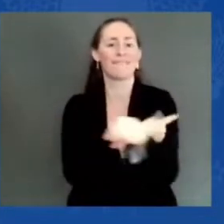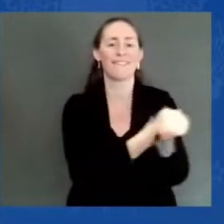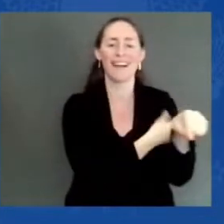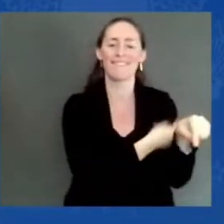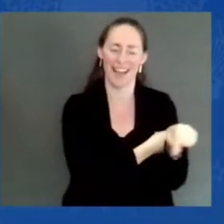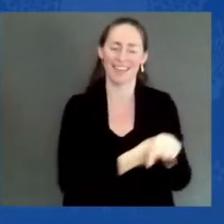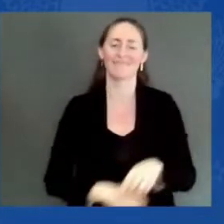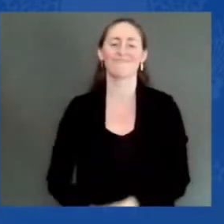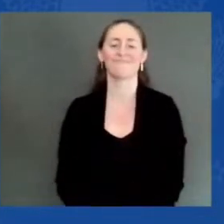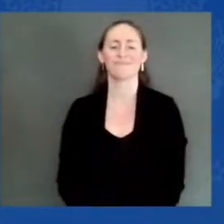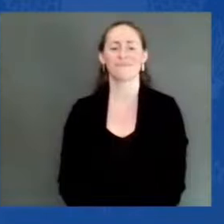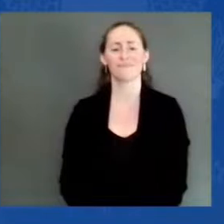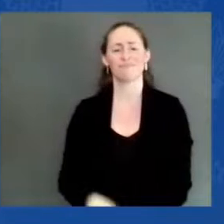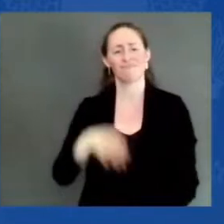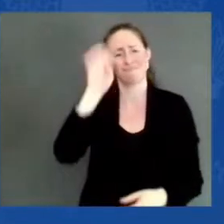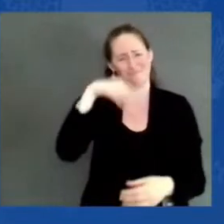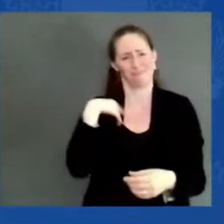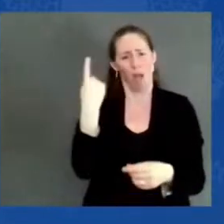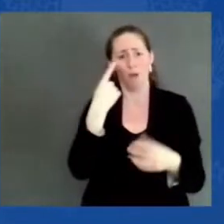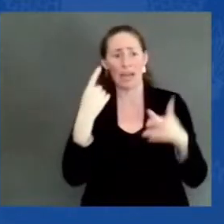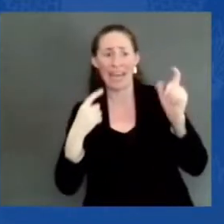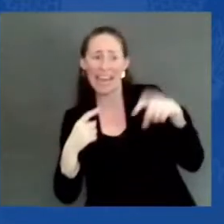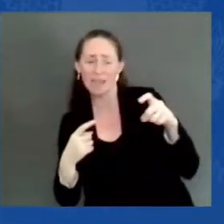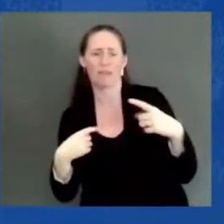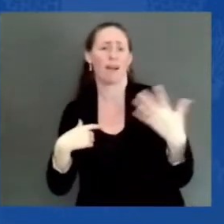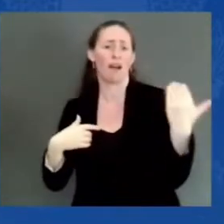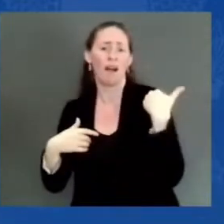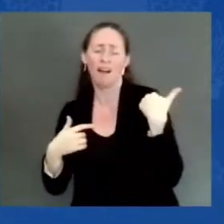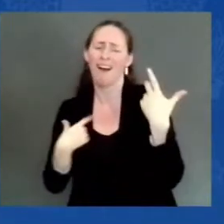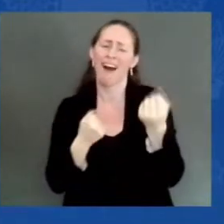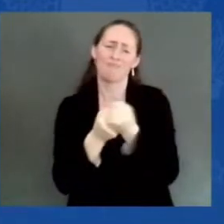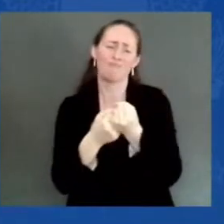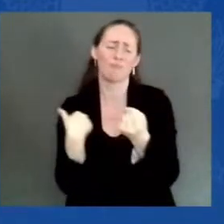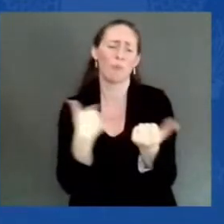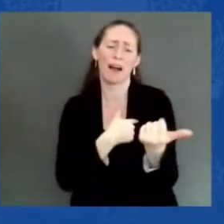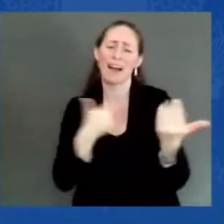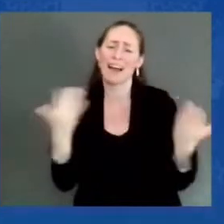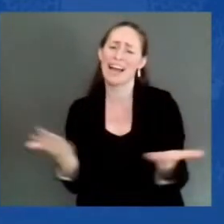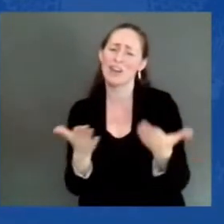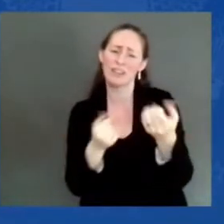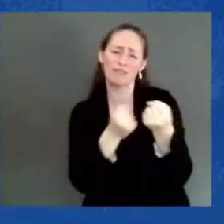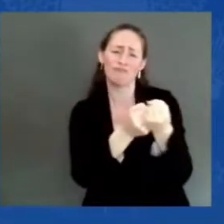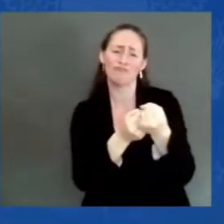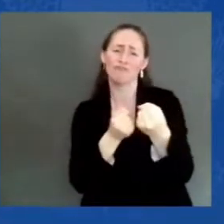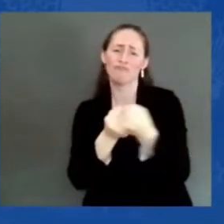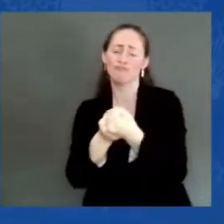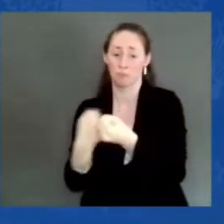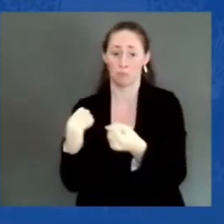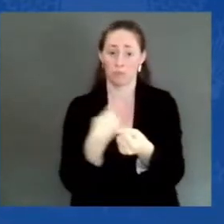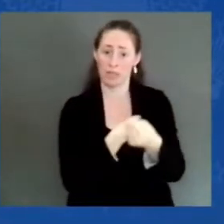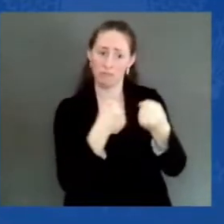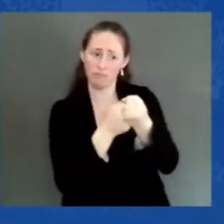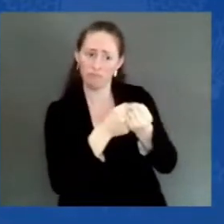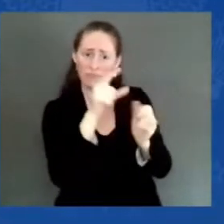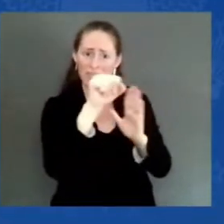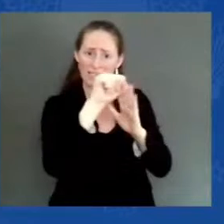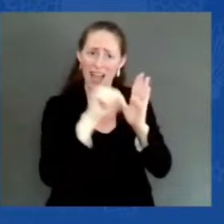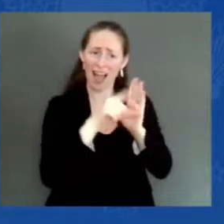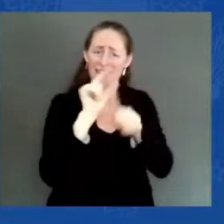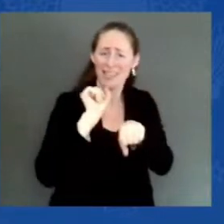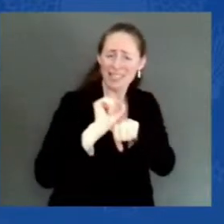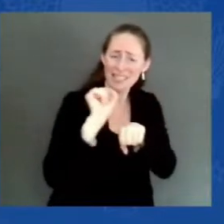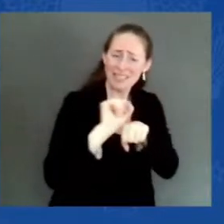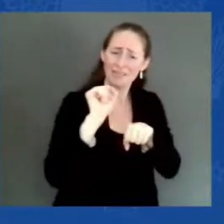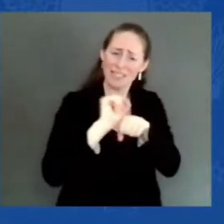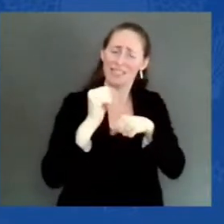should know I'll have their back, as I have the back of the states trying to do the right thing as well. For example,